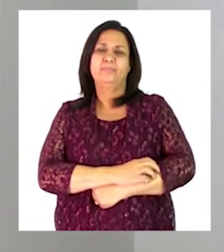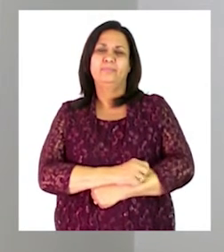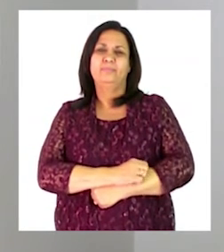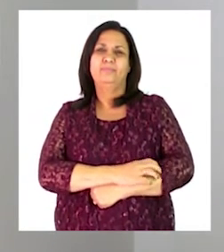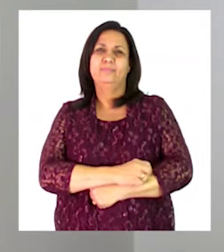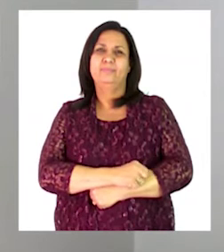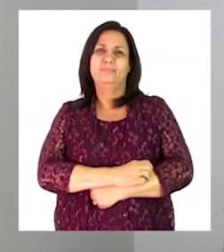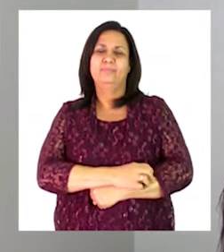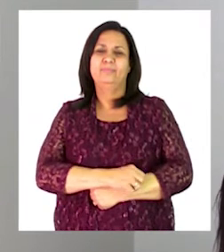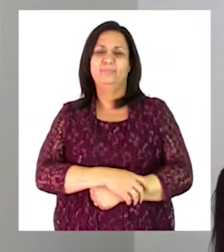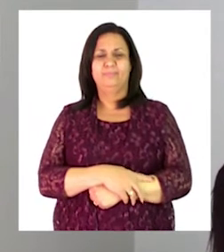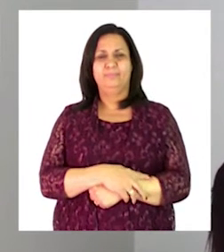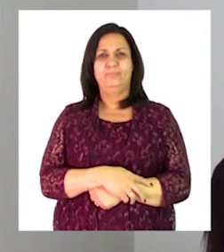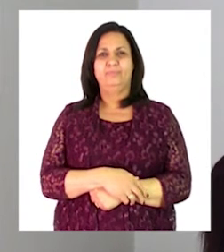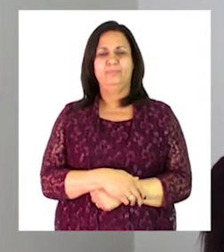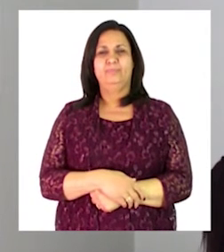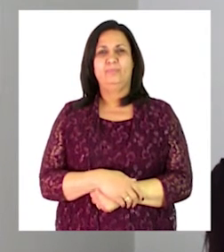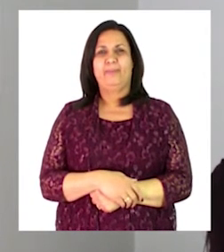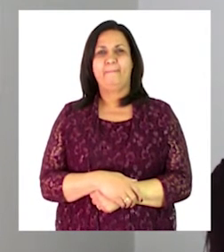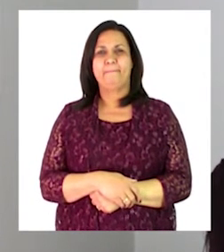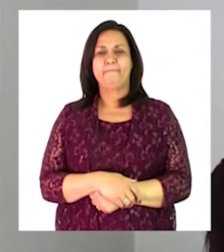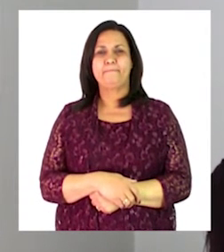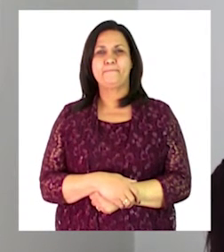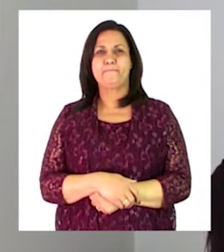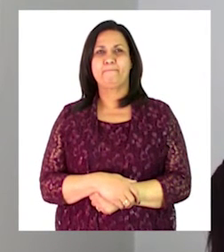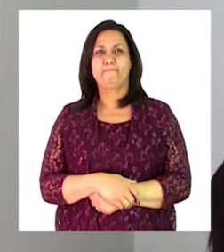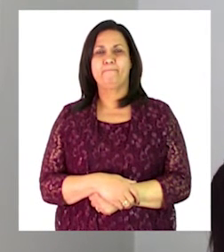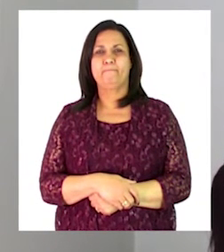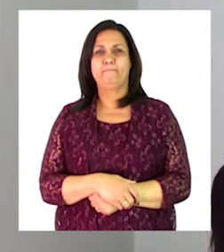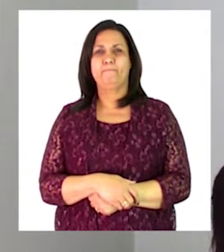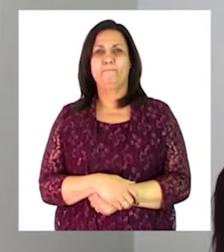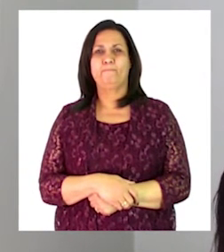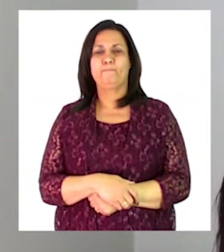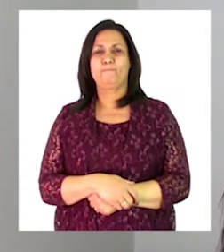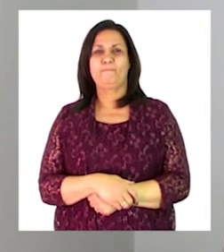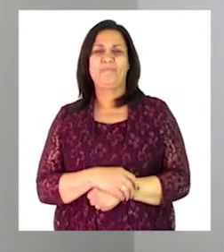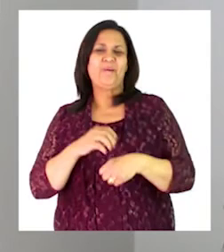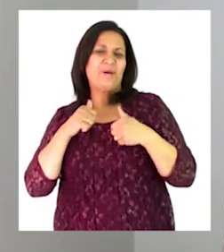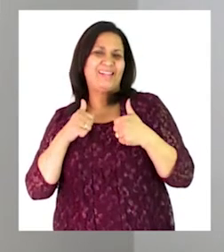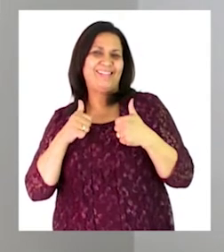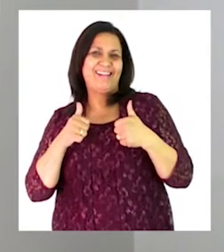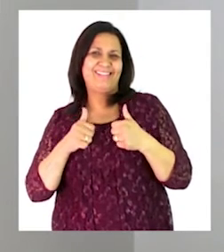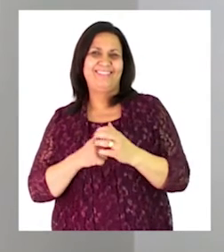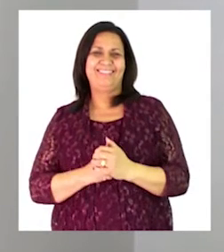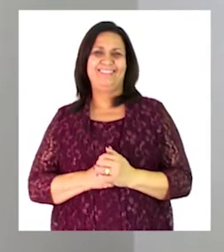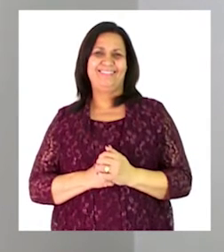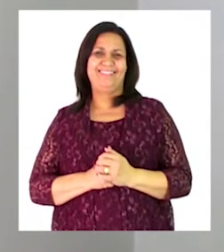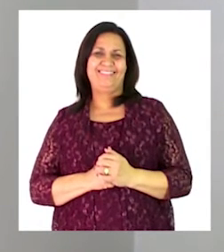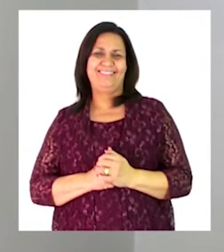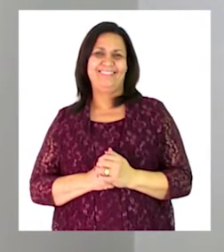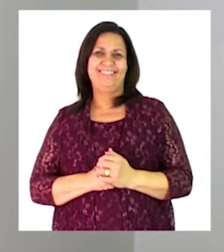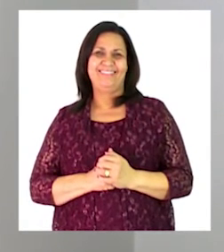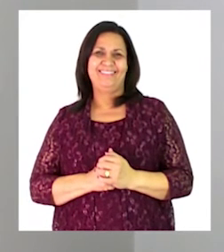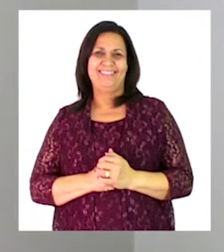chalkboard? Well done. Well done.